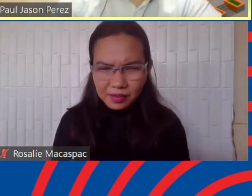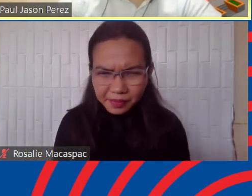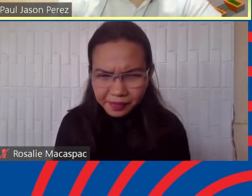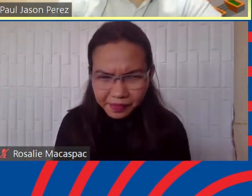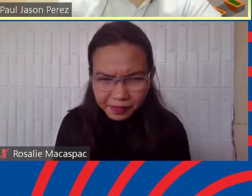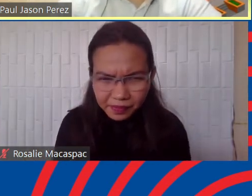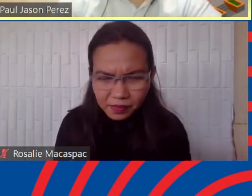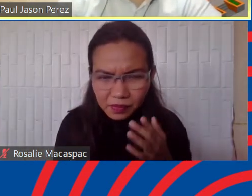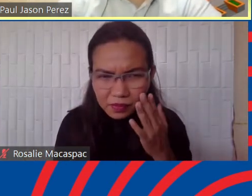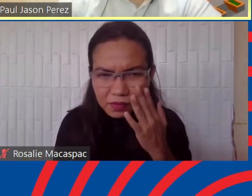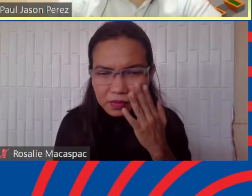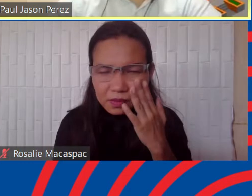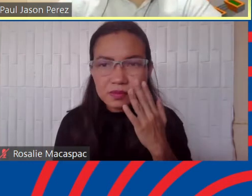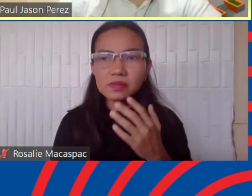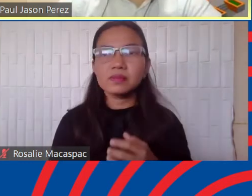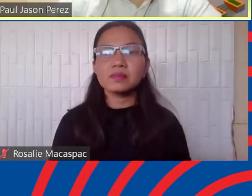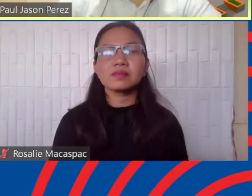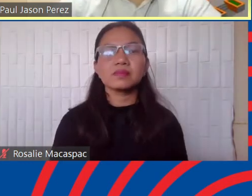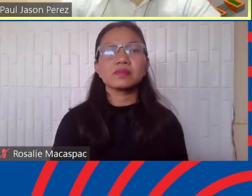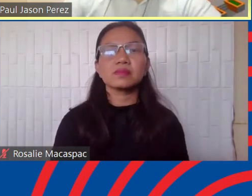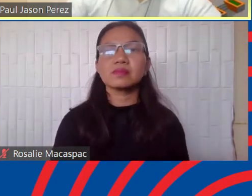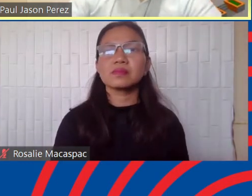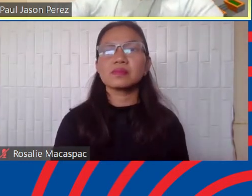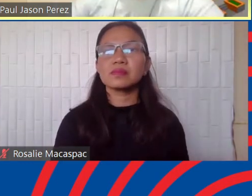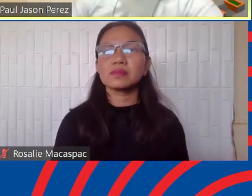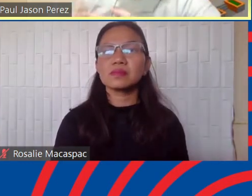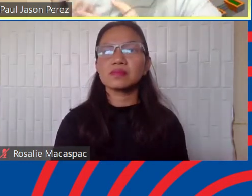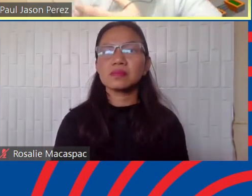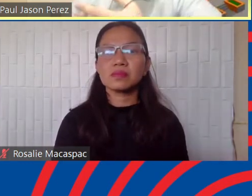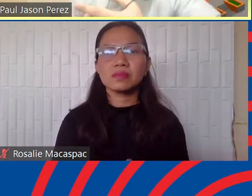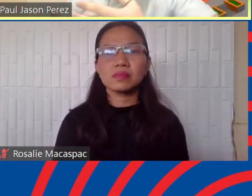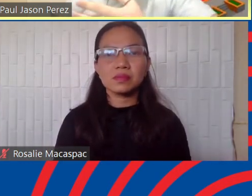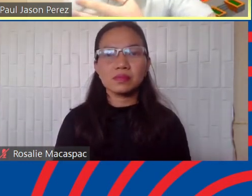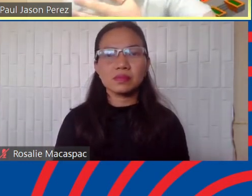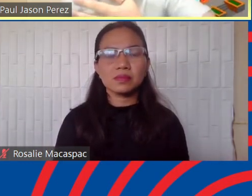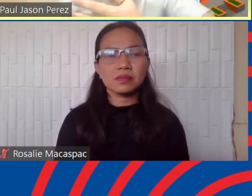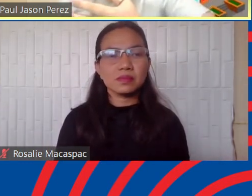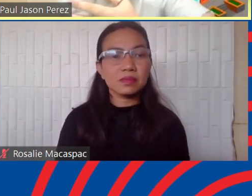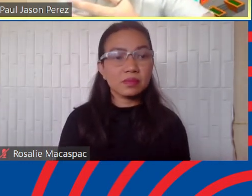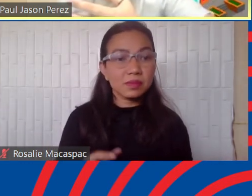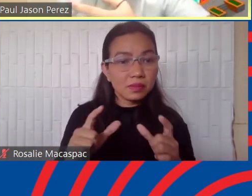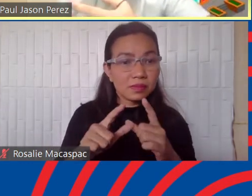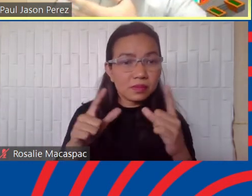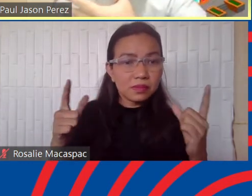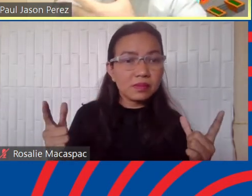Um, yeah. So these usually these libraries they provide